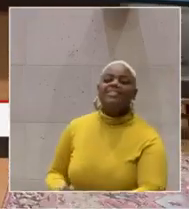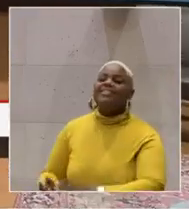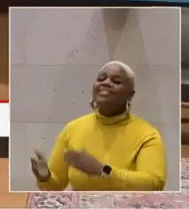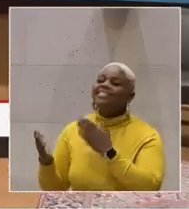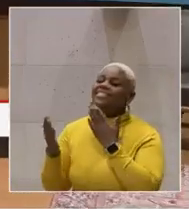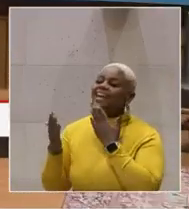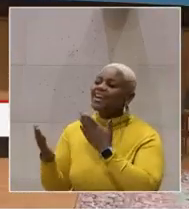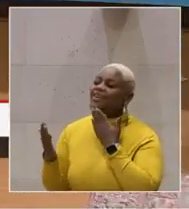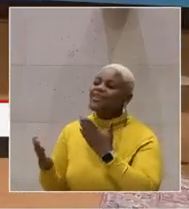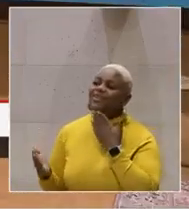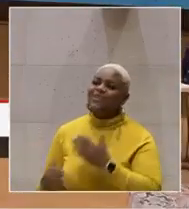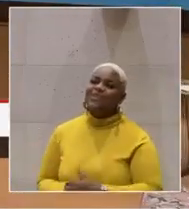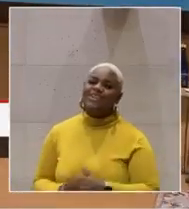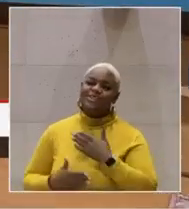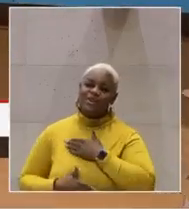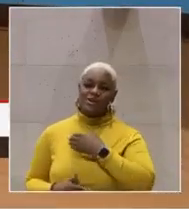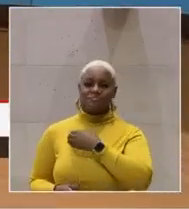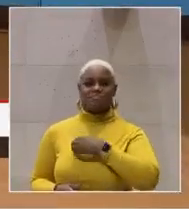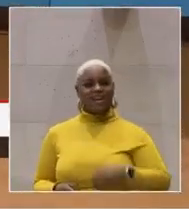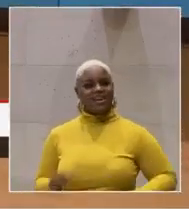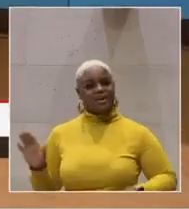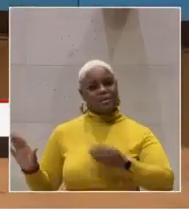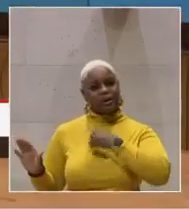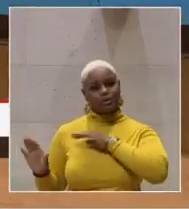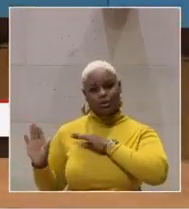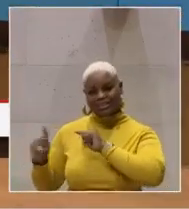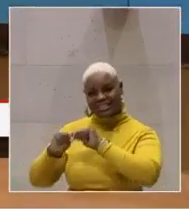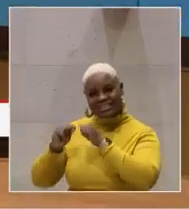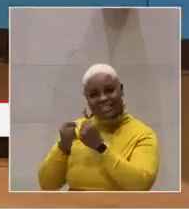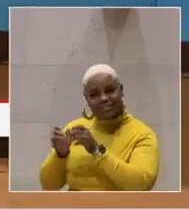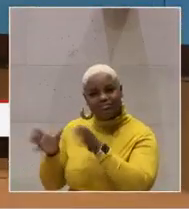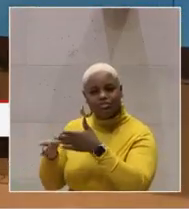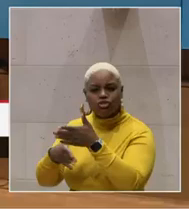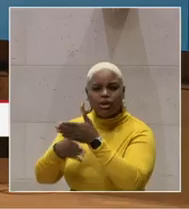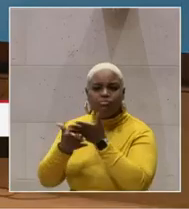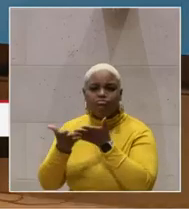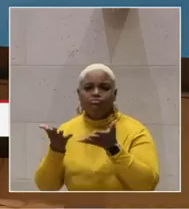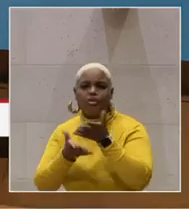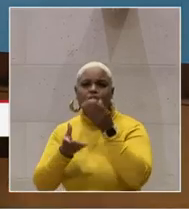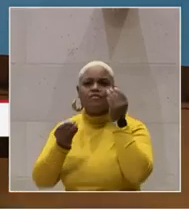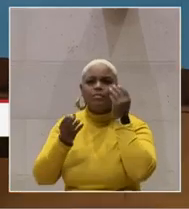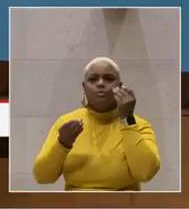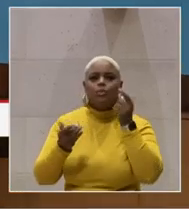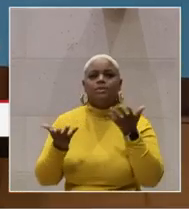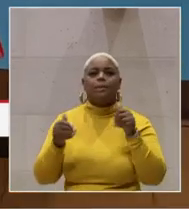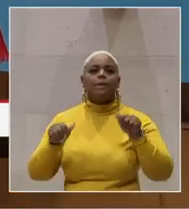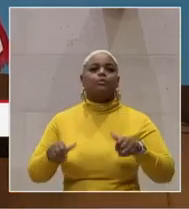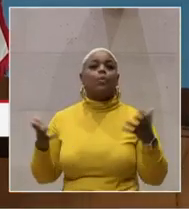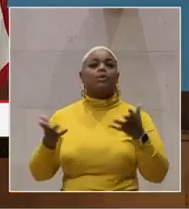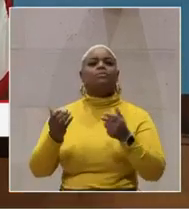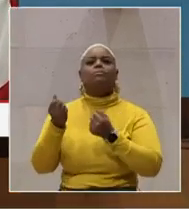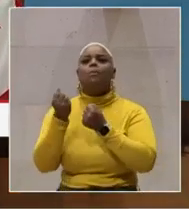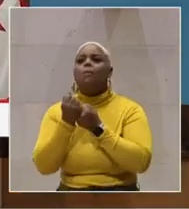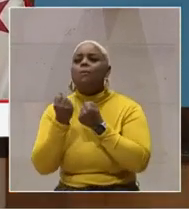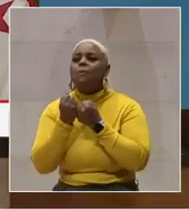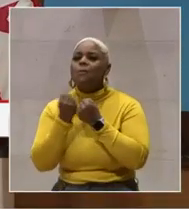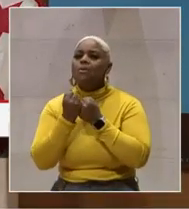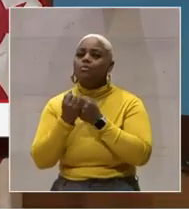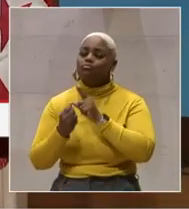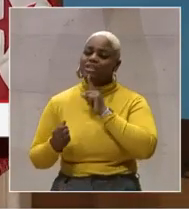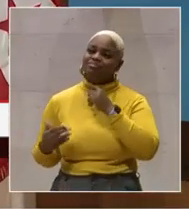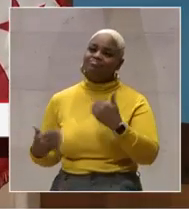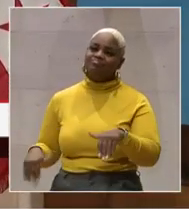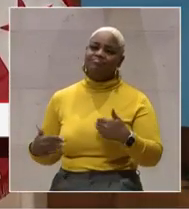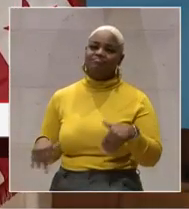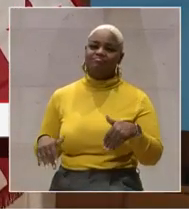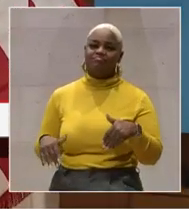in so much detail, you know, what's possible with enough support. And I think one of my key takeaways from these morning sessions has